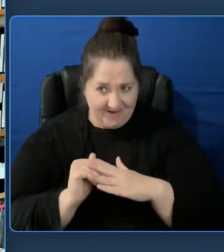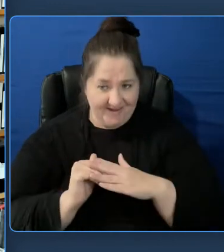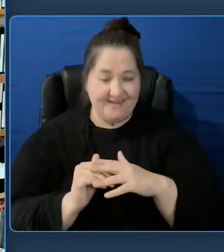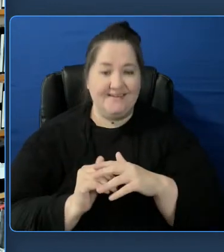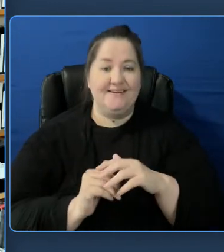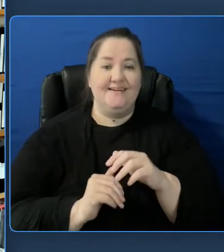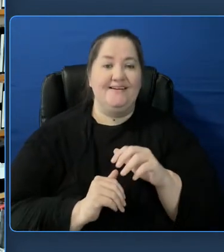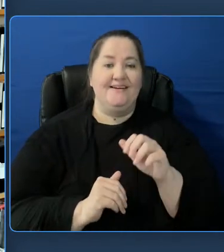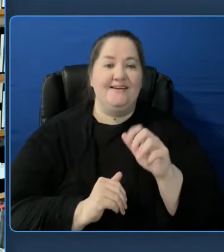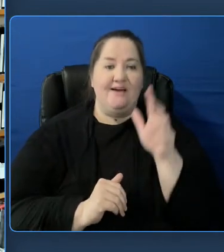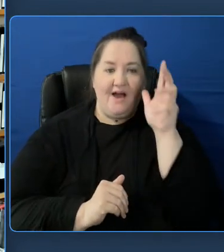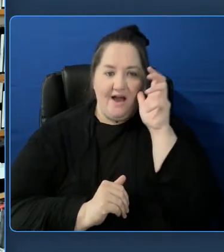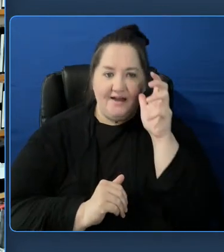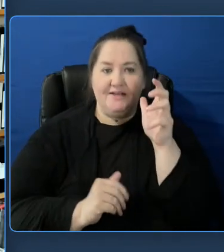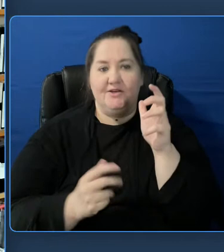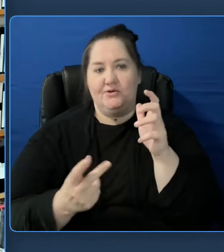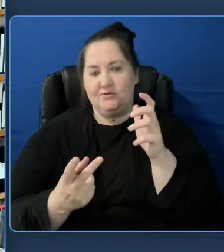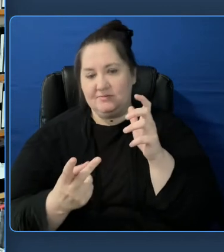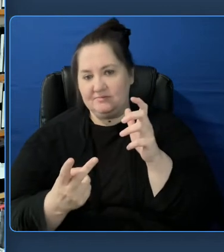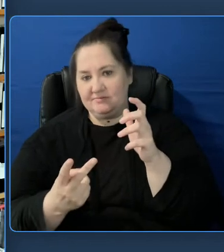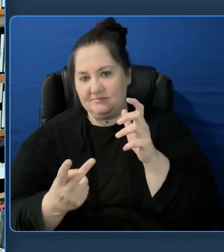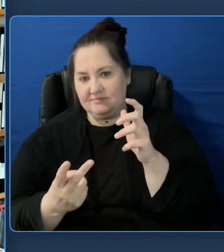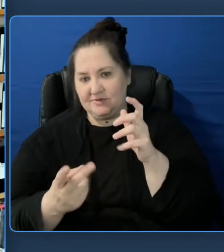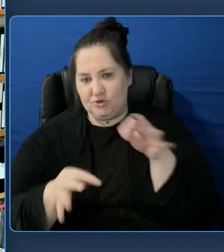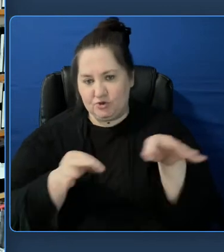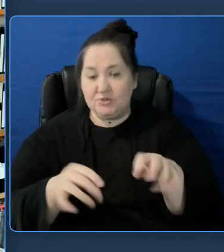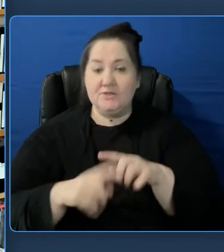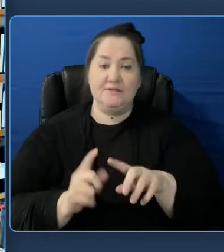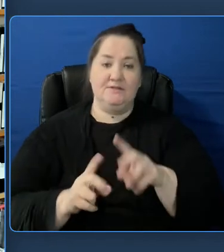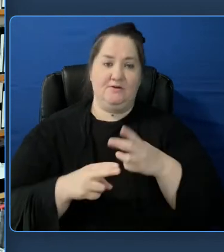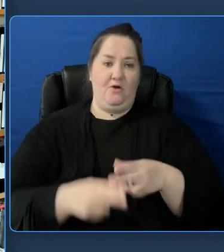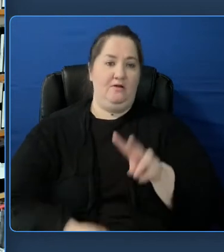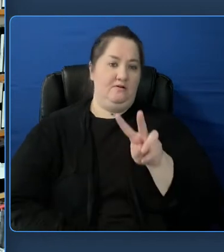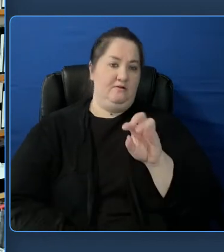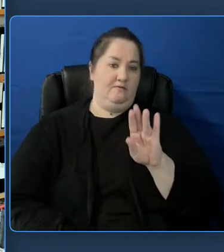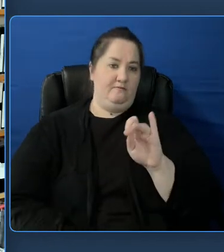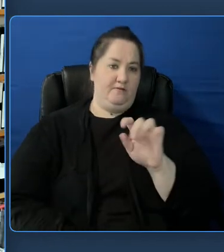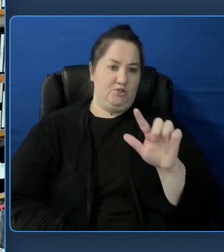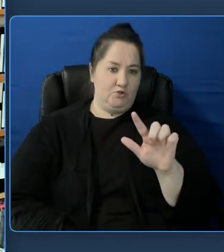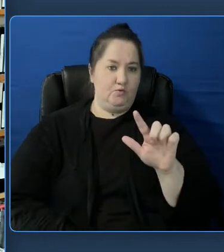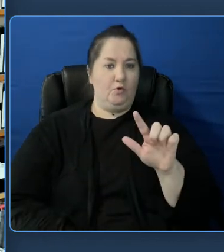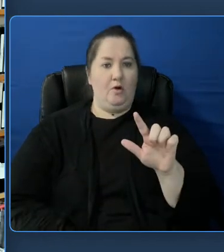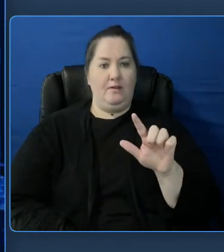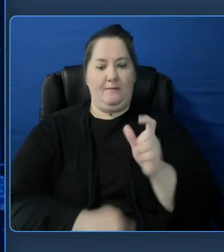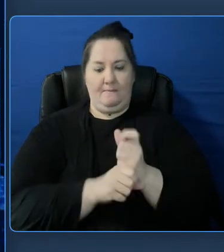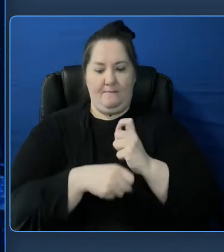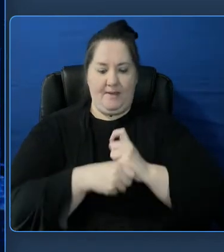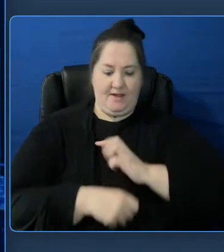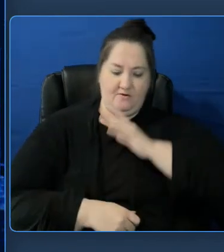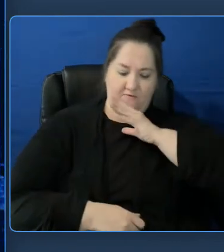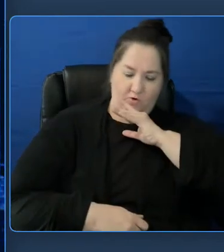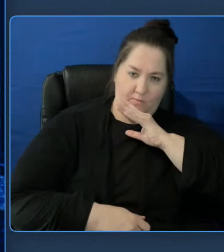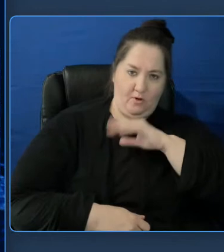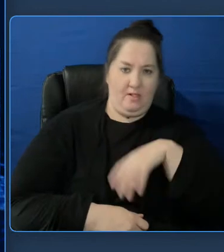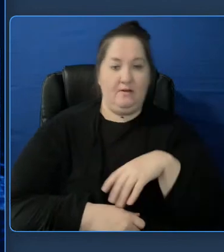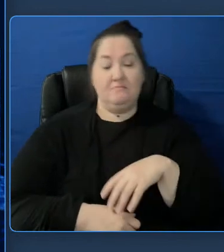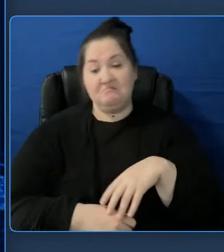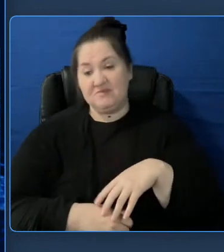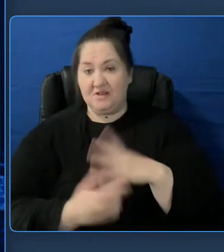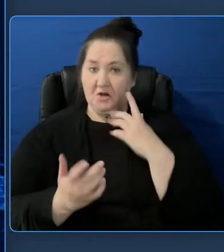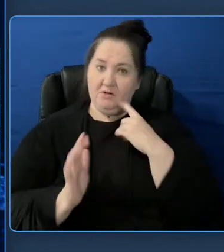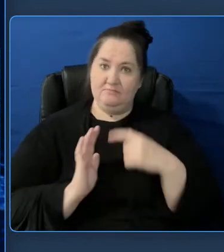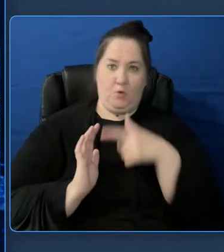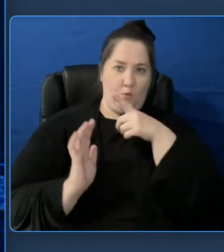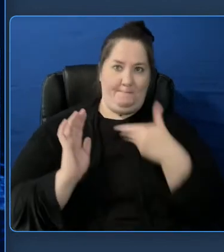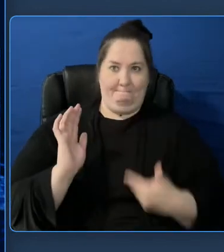description, The Visual Made Verbal. So anyway, that's a little thumbnail sketch for you. Excellent. Thank you. And